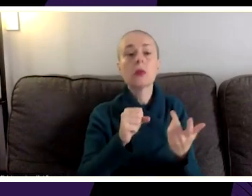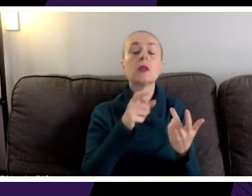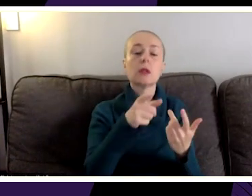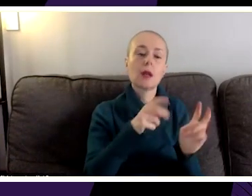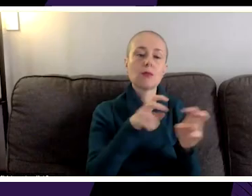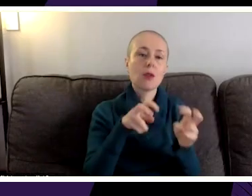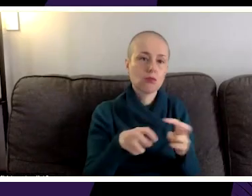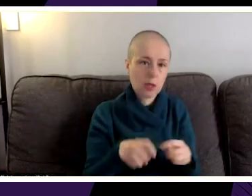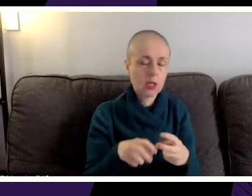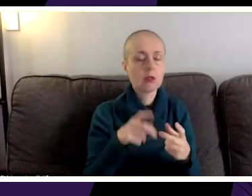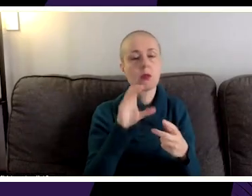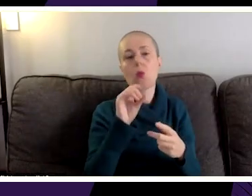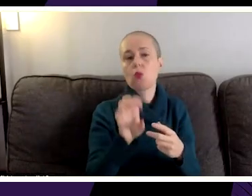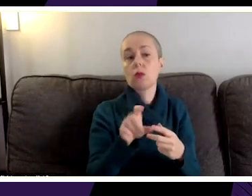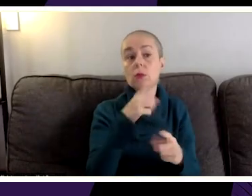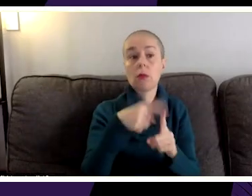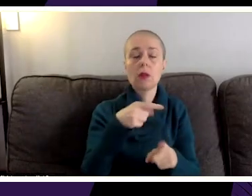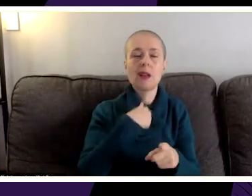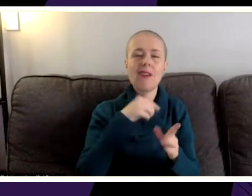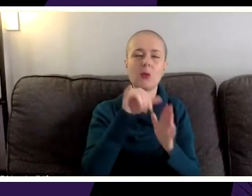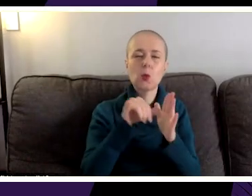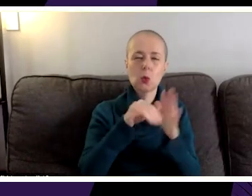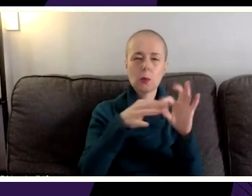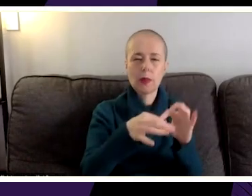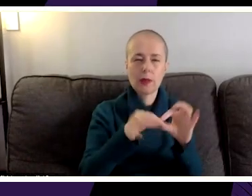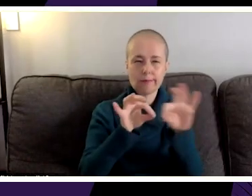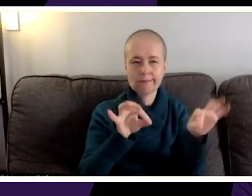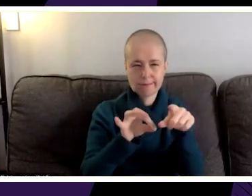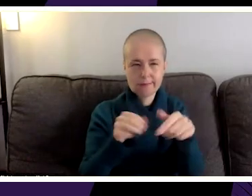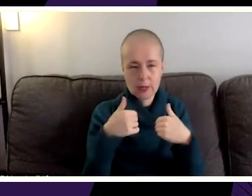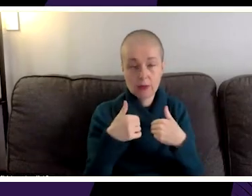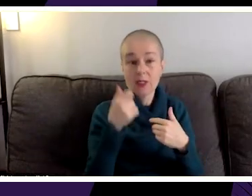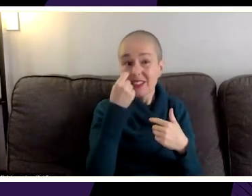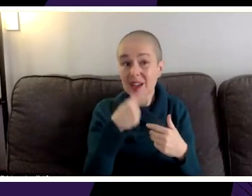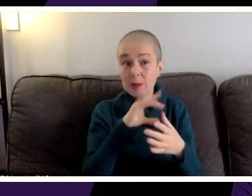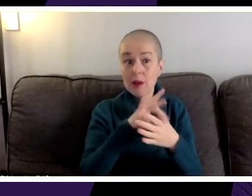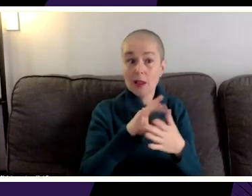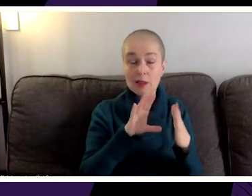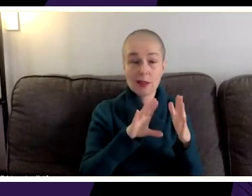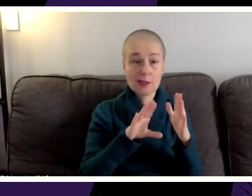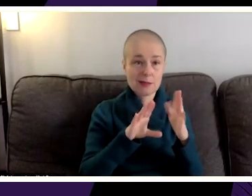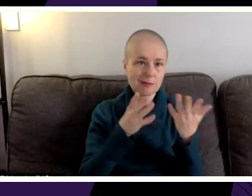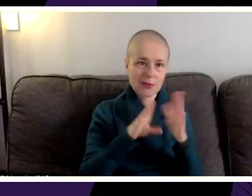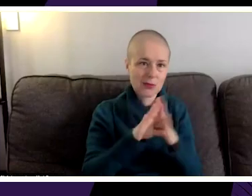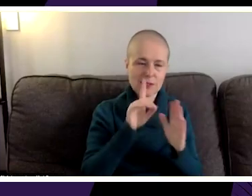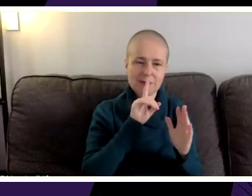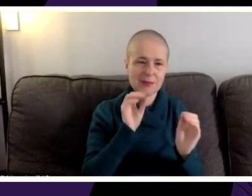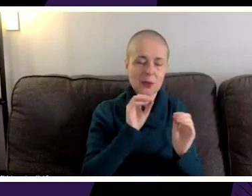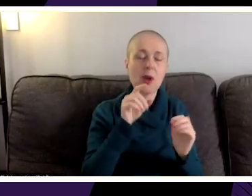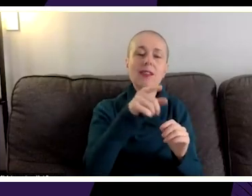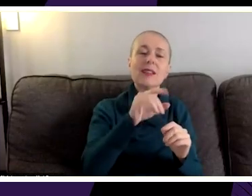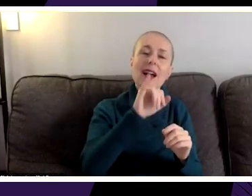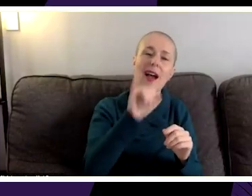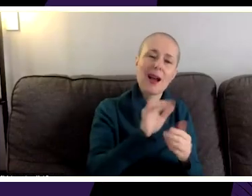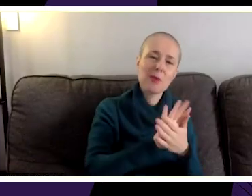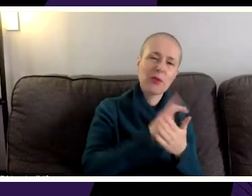is also a YouTube link within the appendix. And I'm not a content creator, so I'm sorry. This is made on iMovie. It looks really ugly.